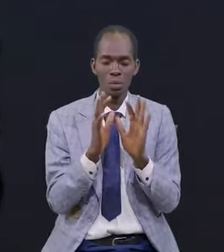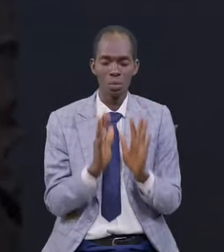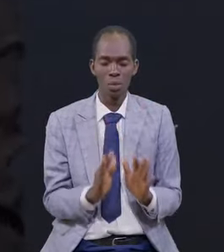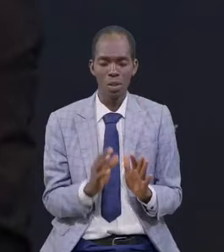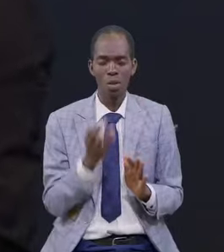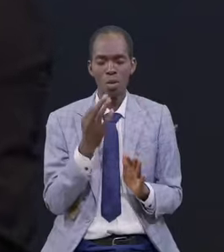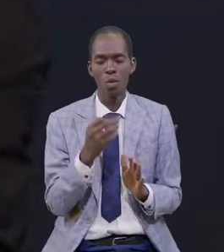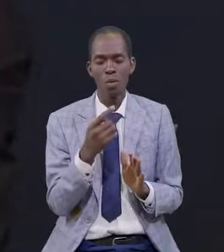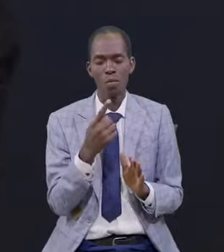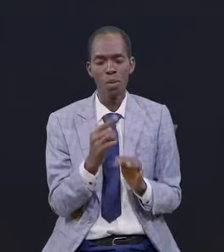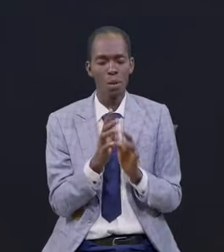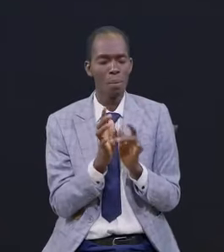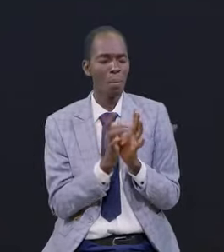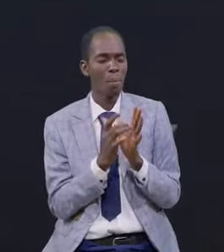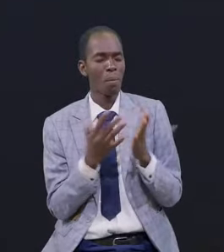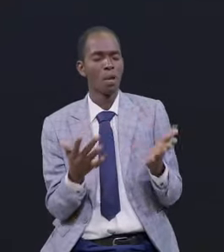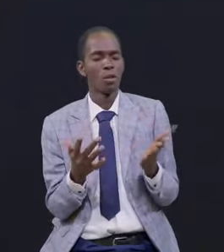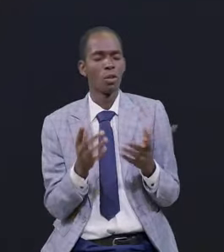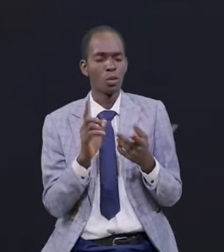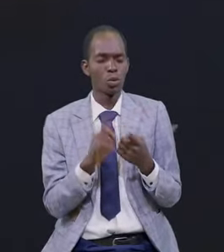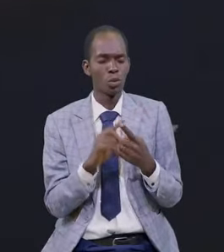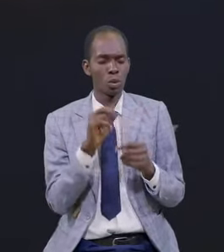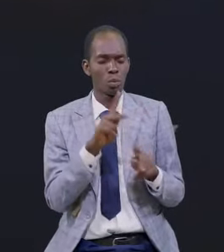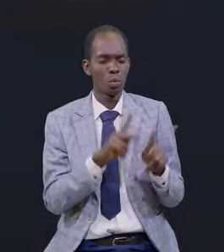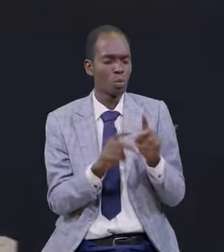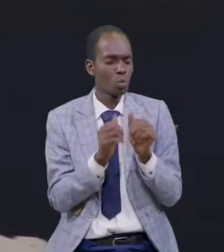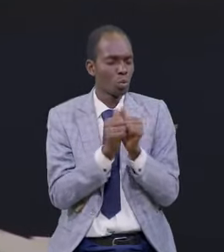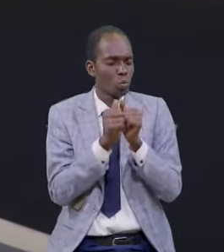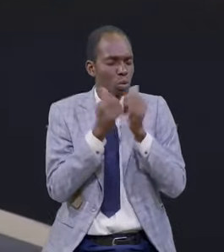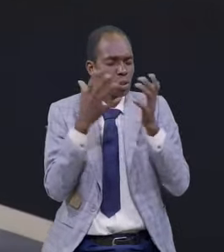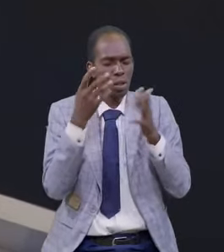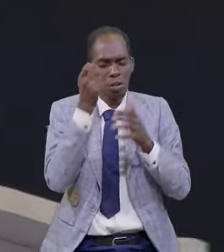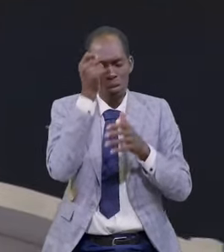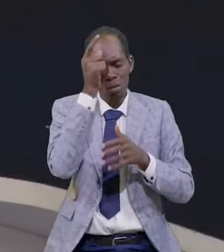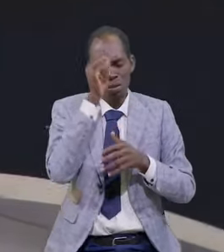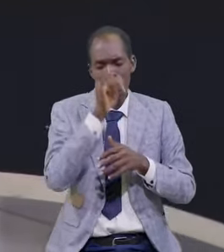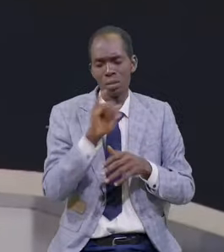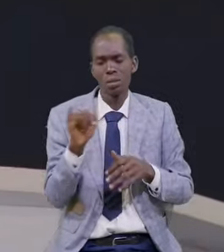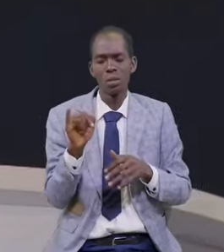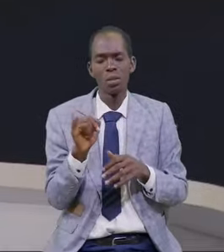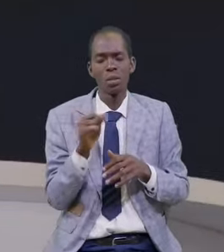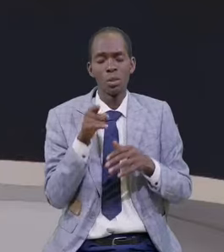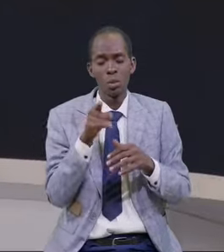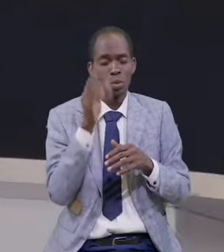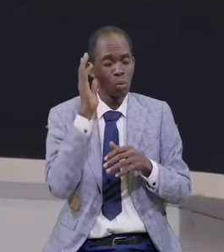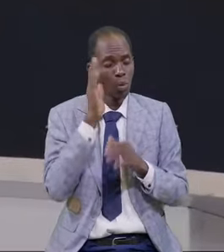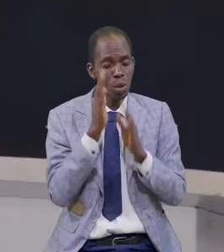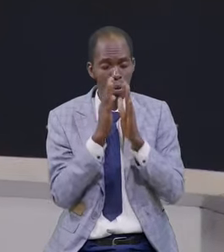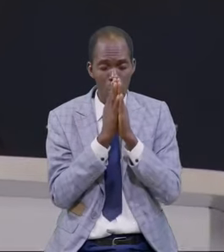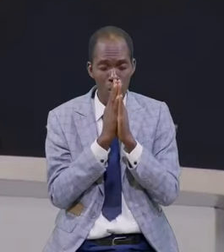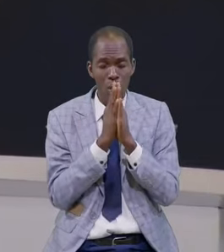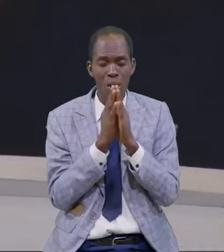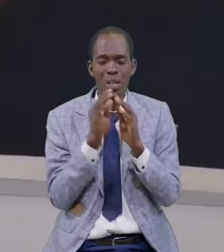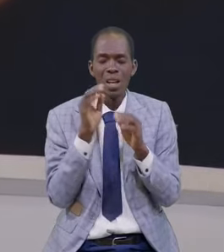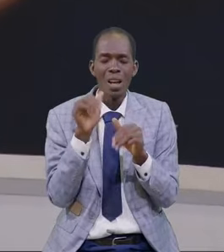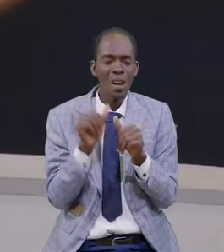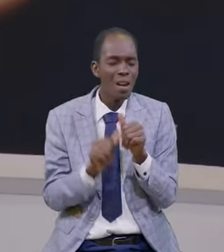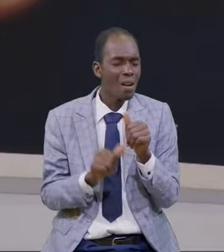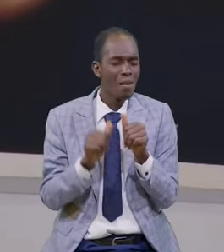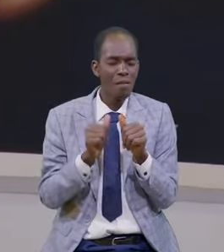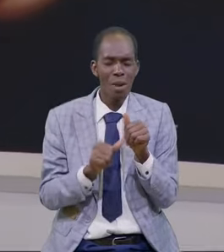sightless you are going to pray that every confusion in reading the Bible